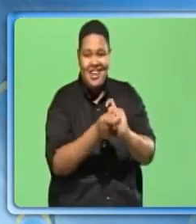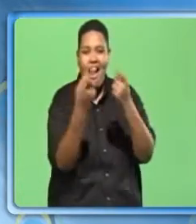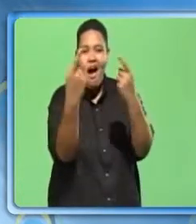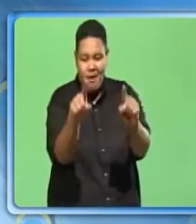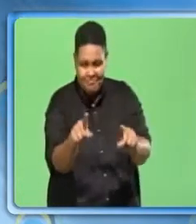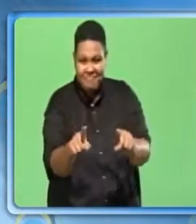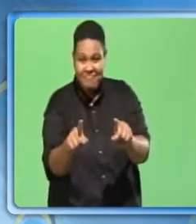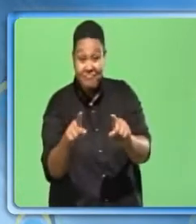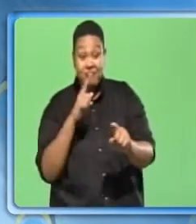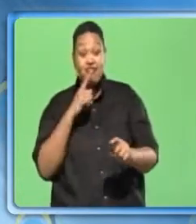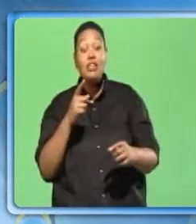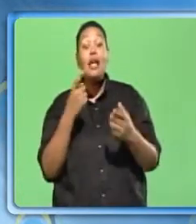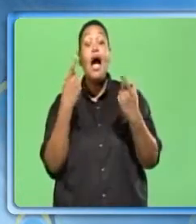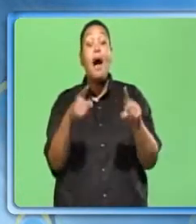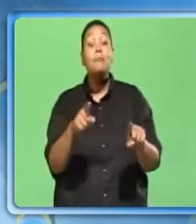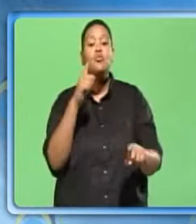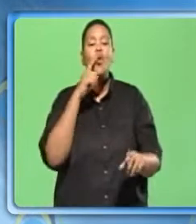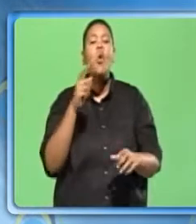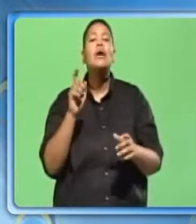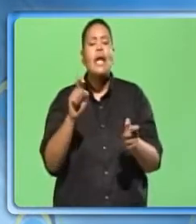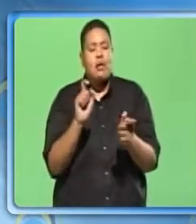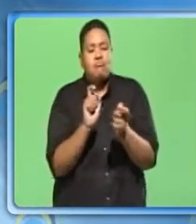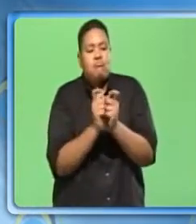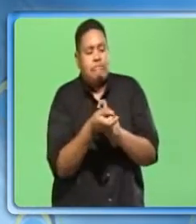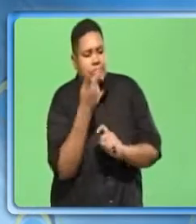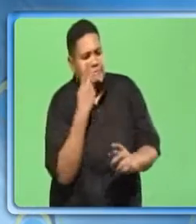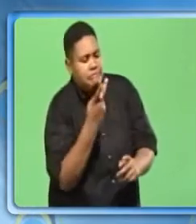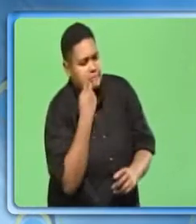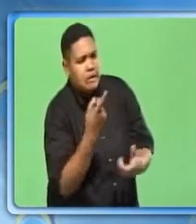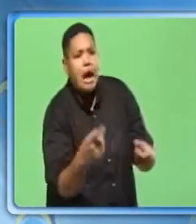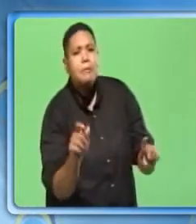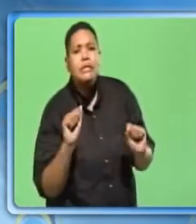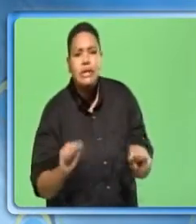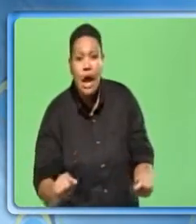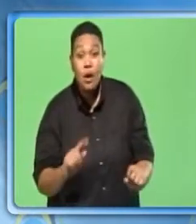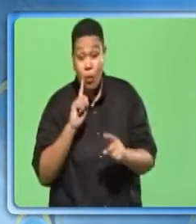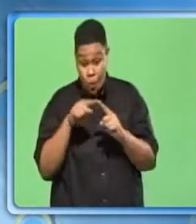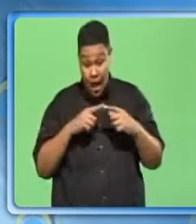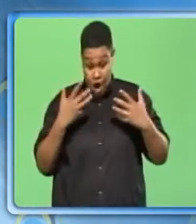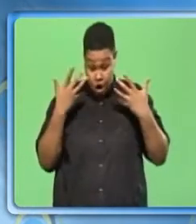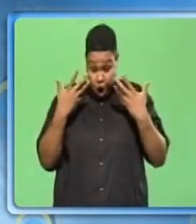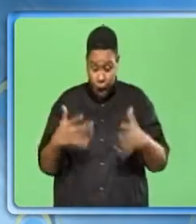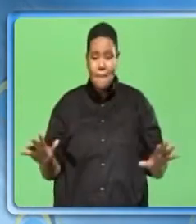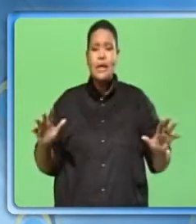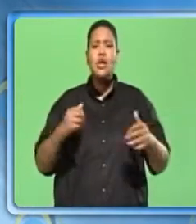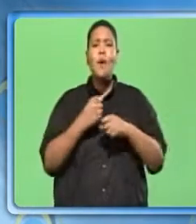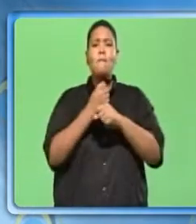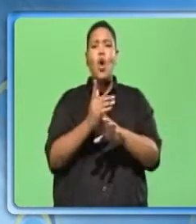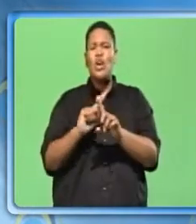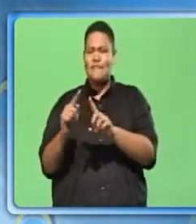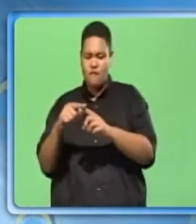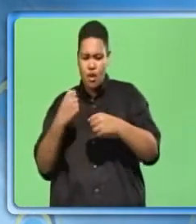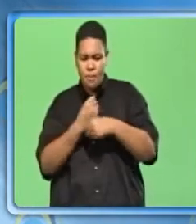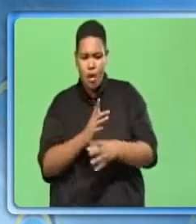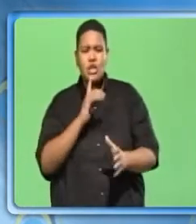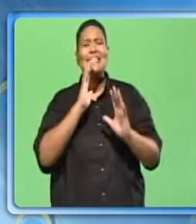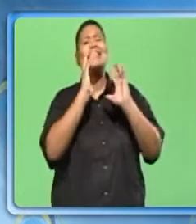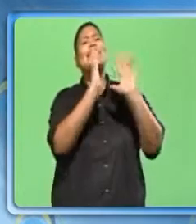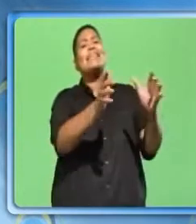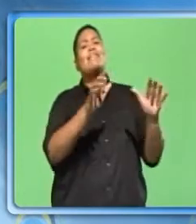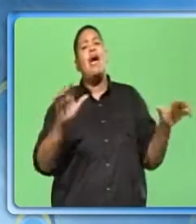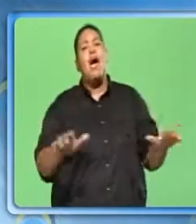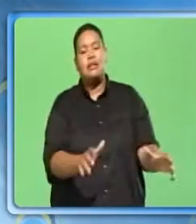that a reaction can take place. When the reaction is complete, the product or products leave the active